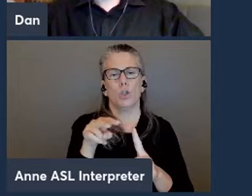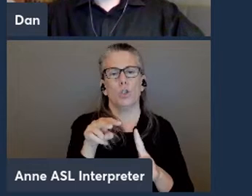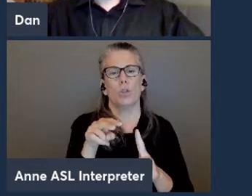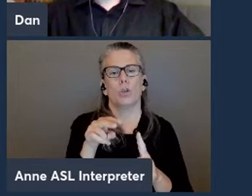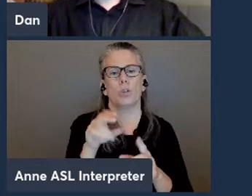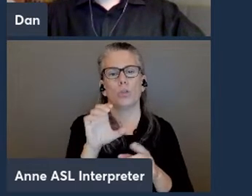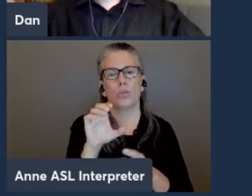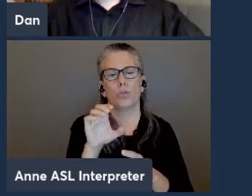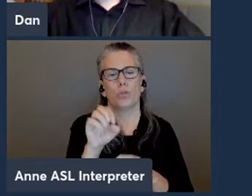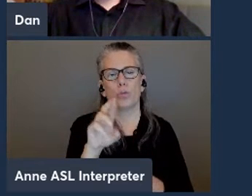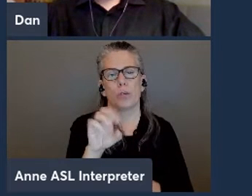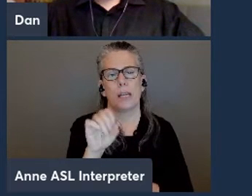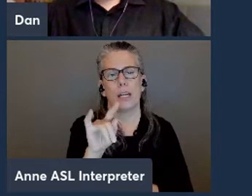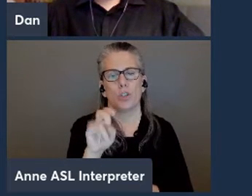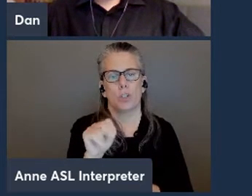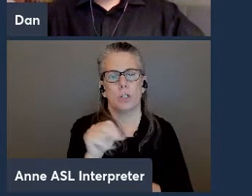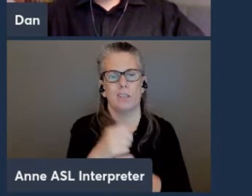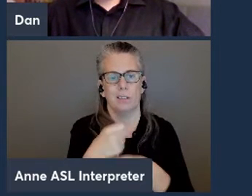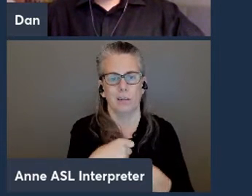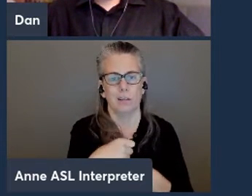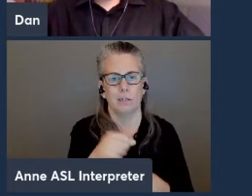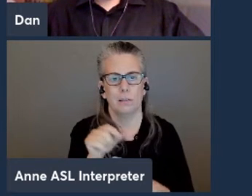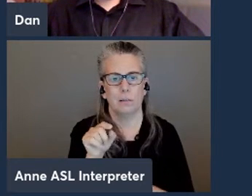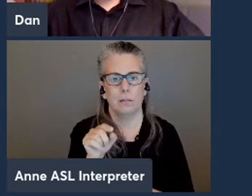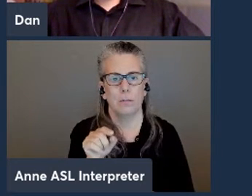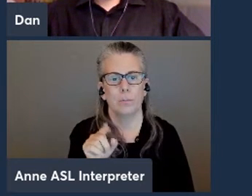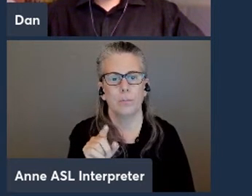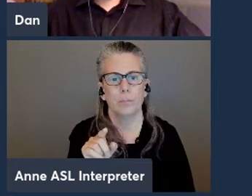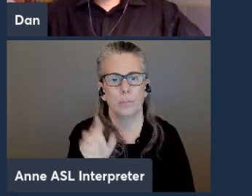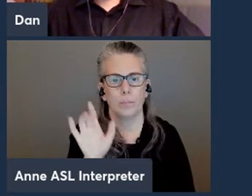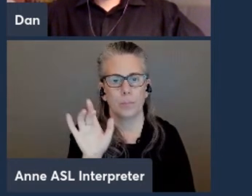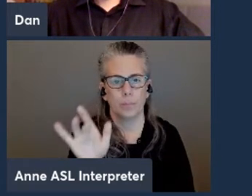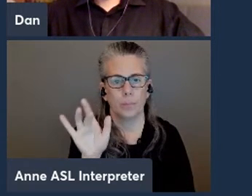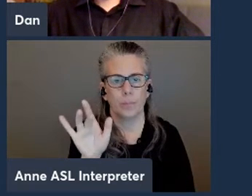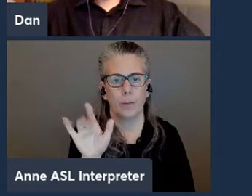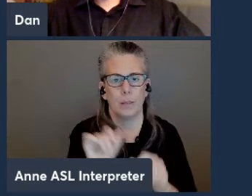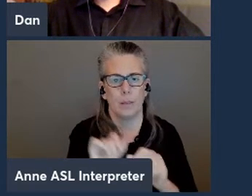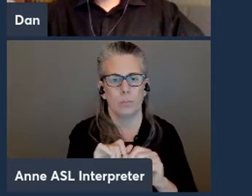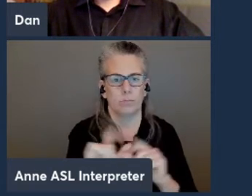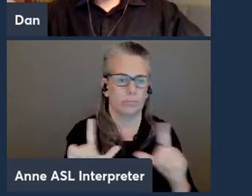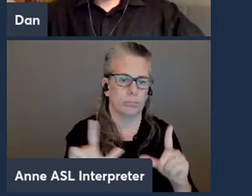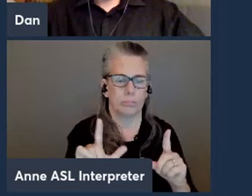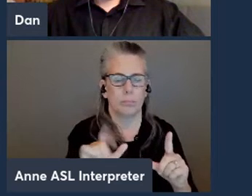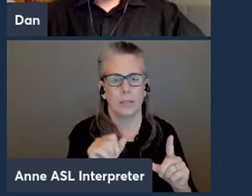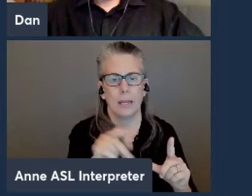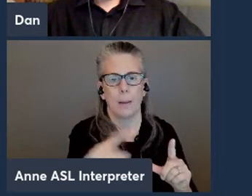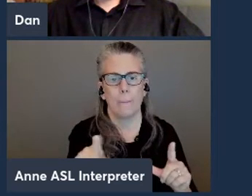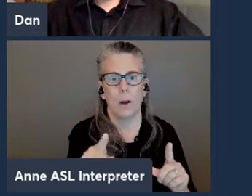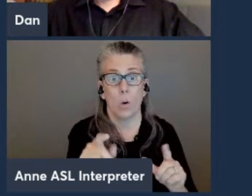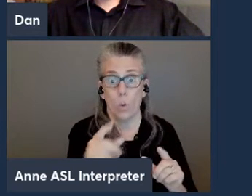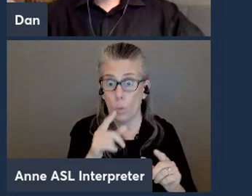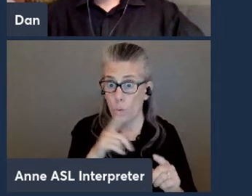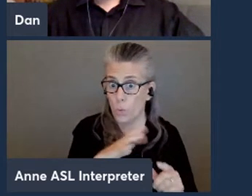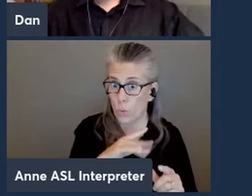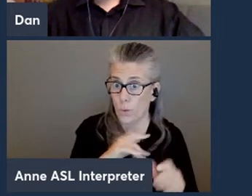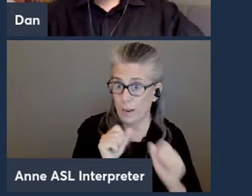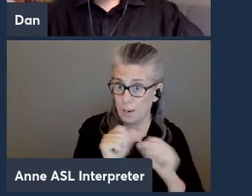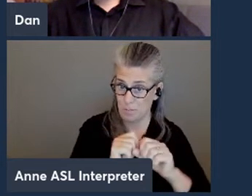code snippet that you could put into your app. And it would look a lot like this. Ooh, can you make this a lot